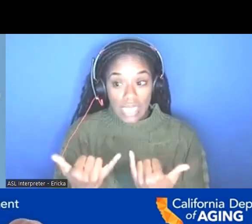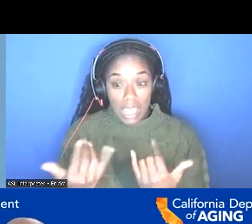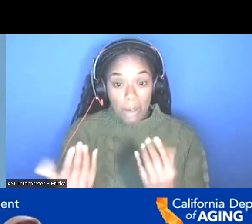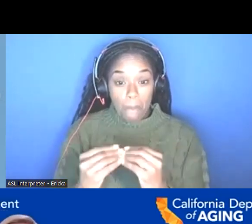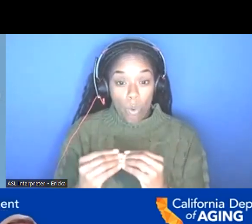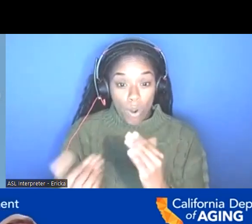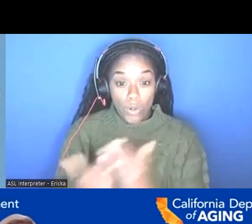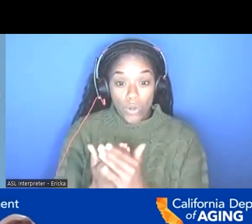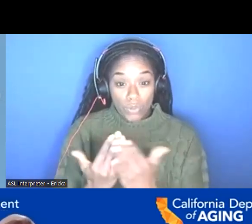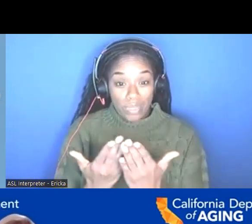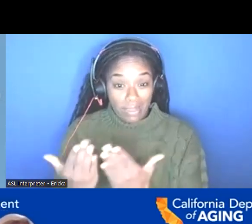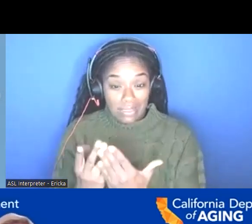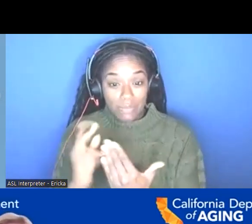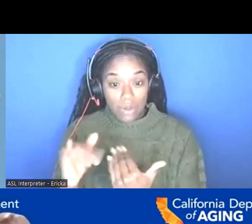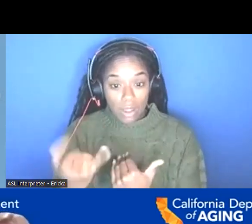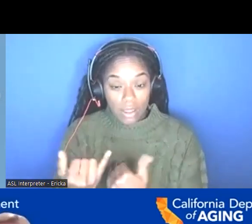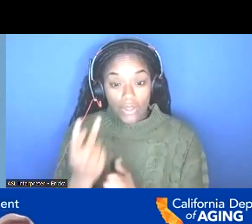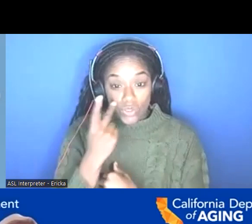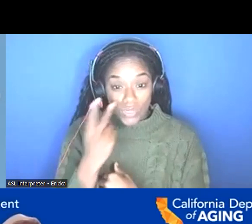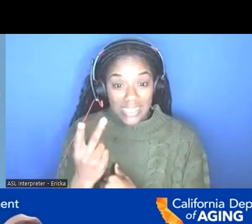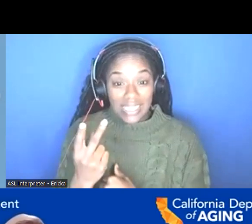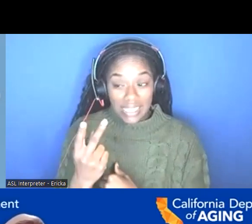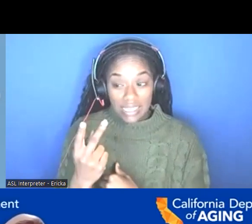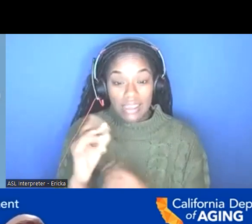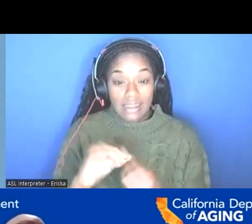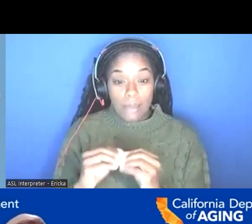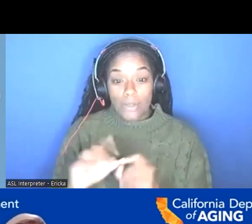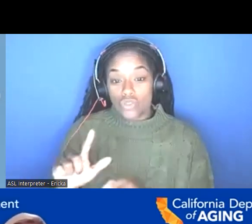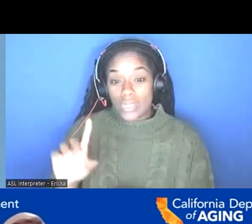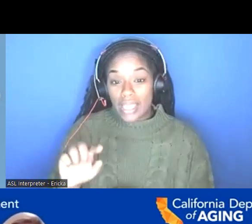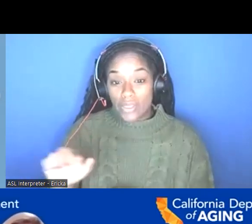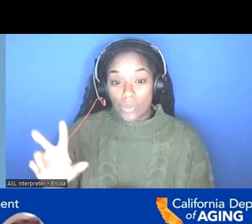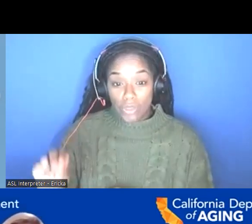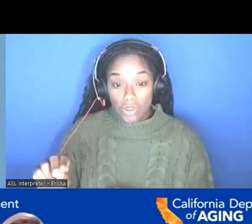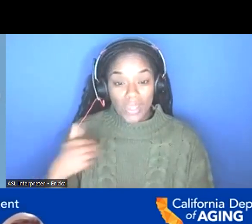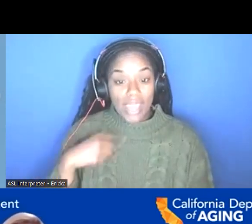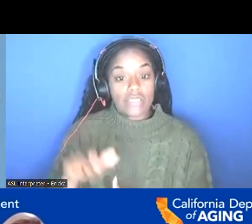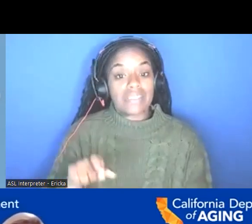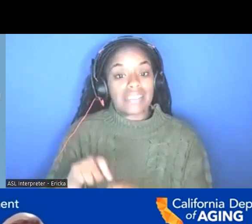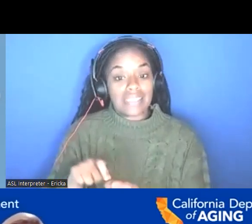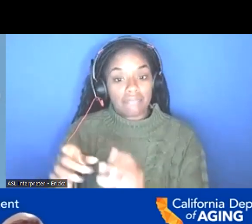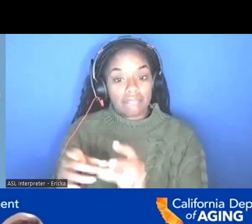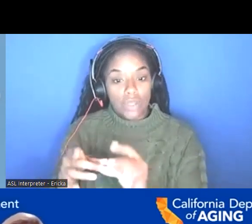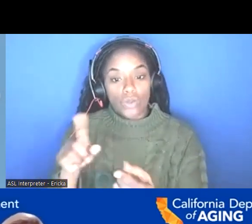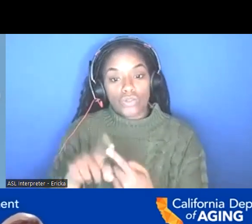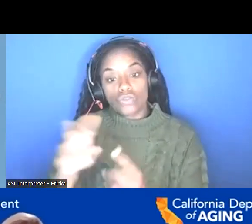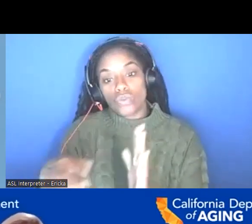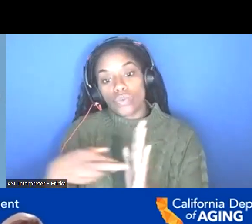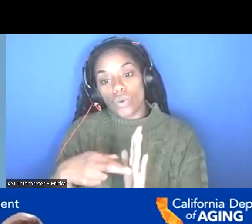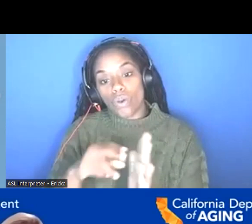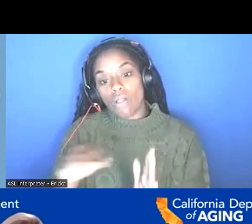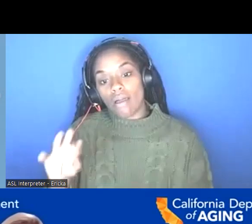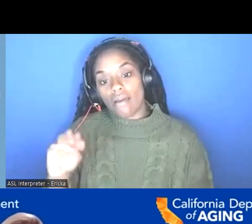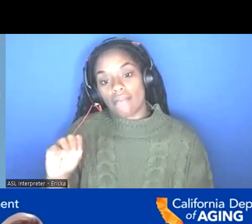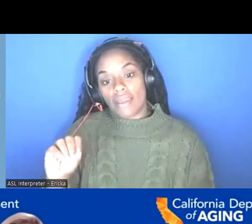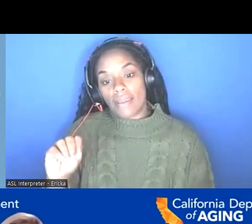can see it in initiatives 28 through 30. There are specific references to the role of Medicare in